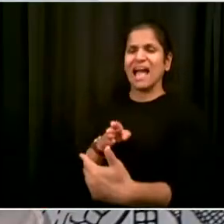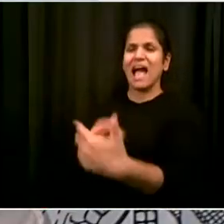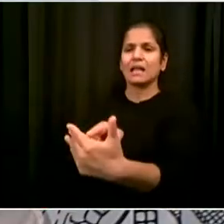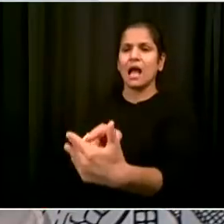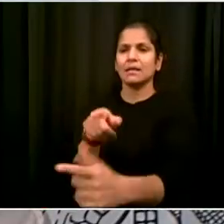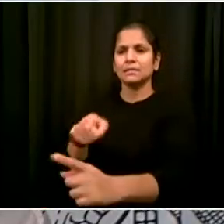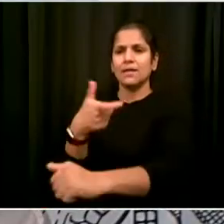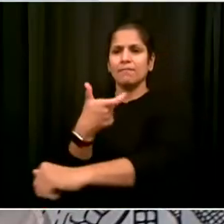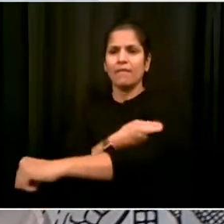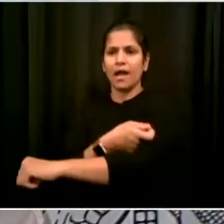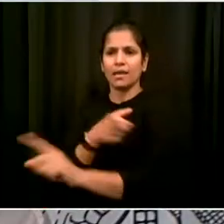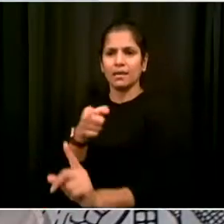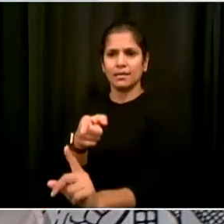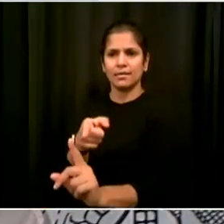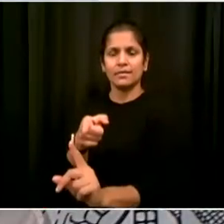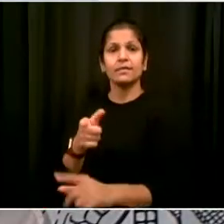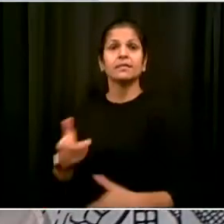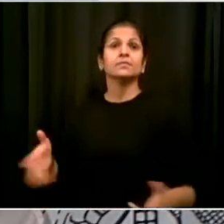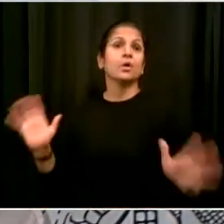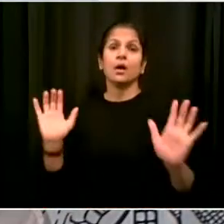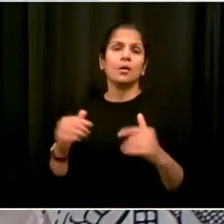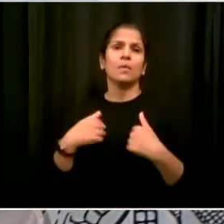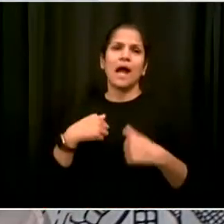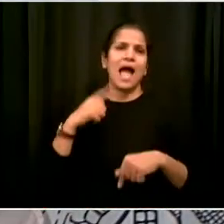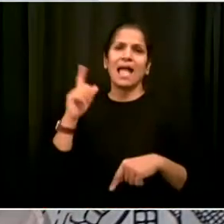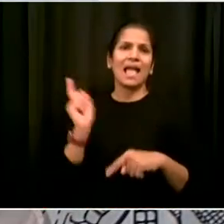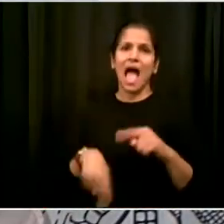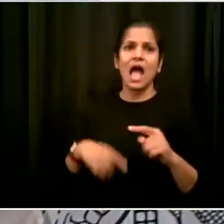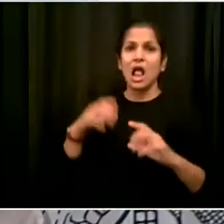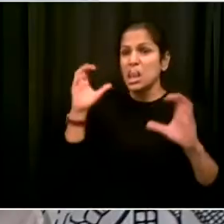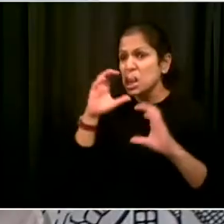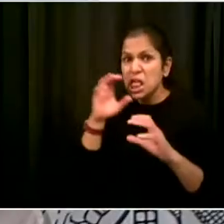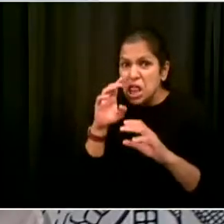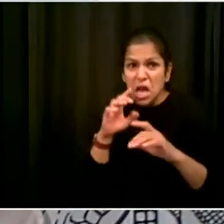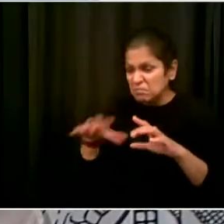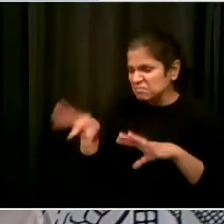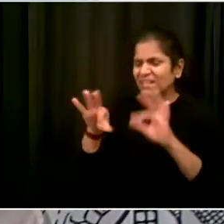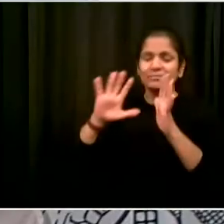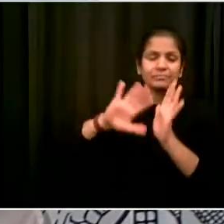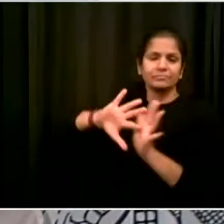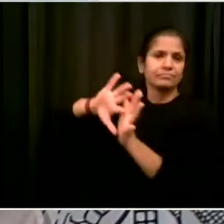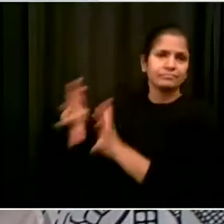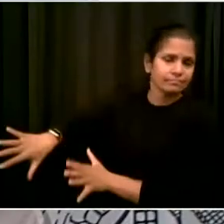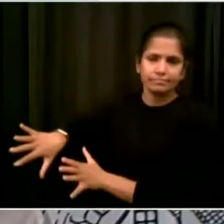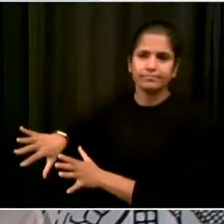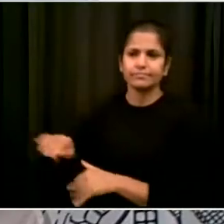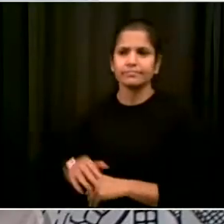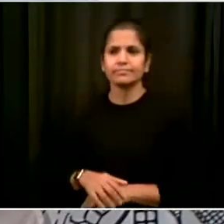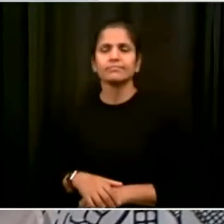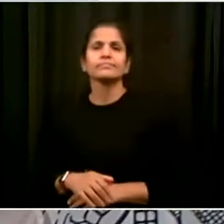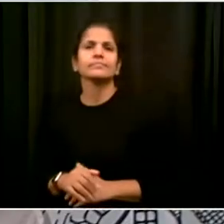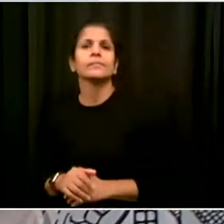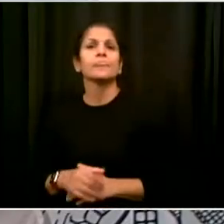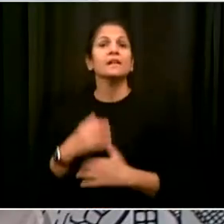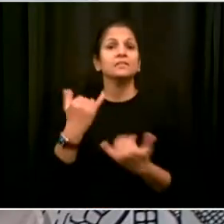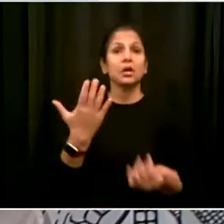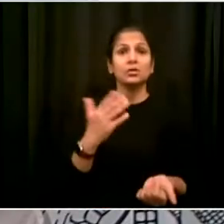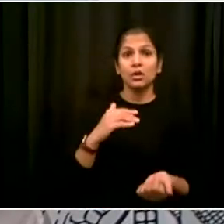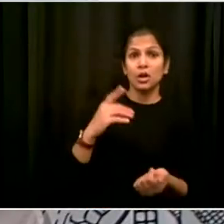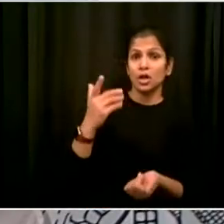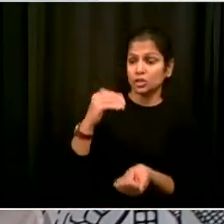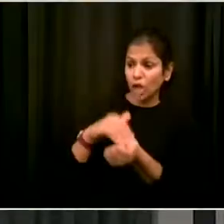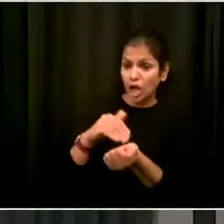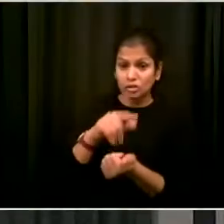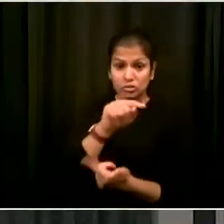Easterling just to talk about why the vaccine is reliable and how much vetting has been done, because this is what people need to hear.